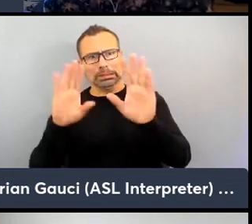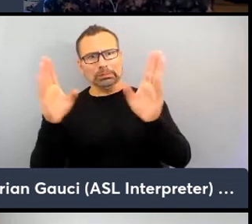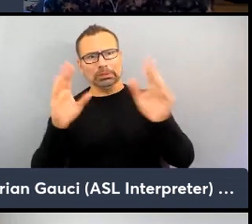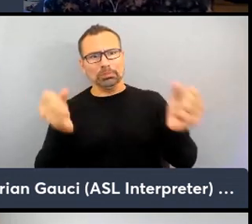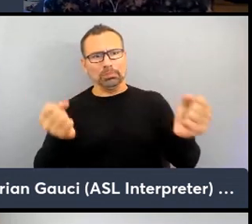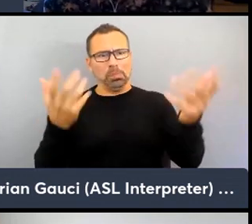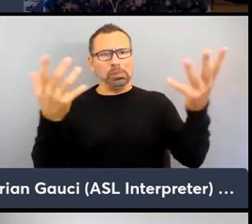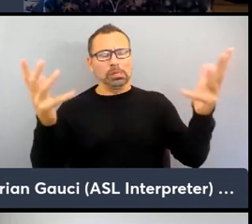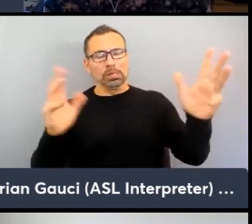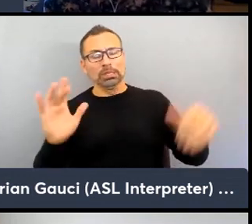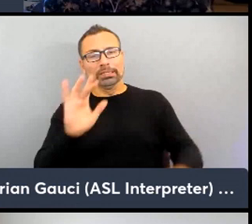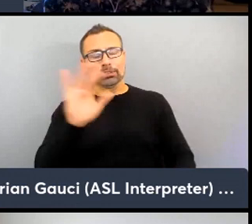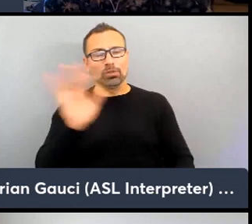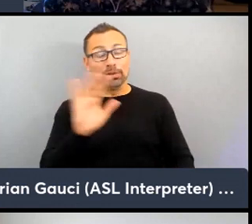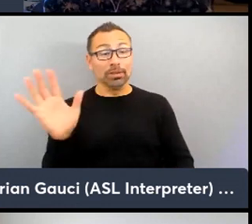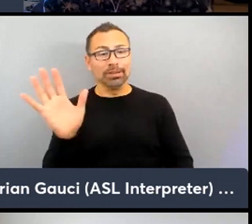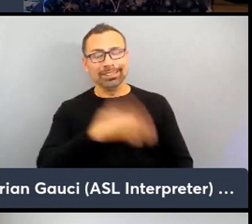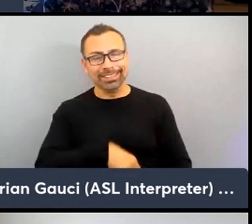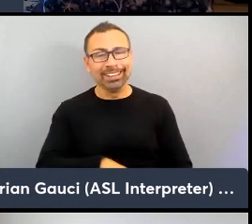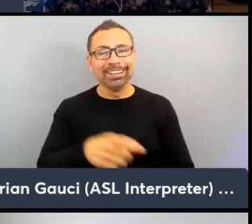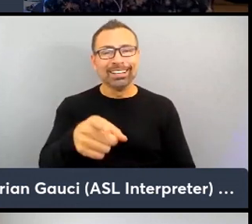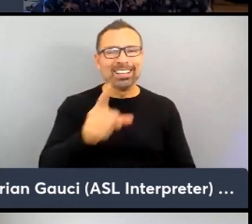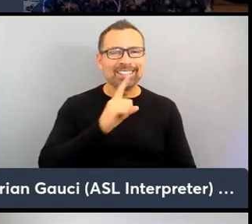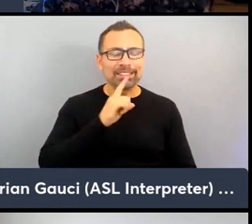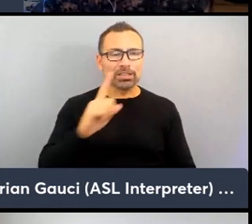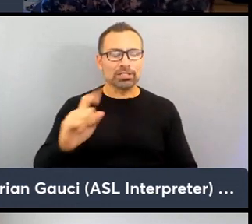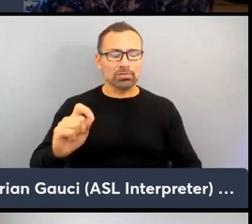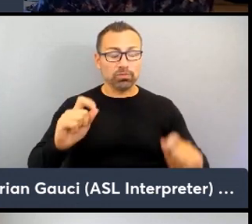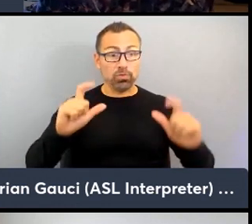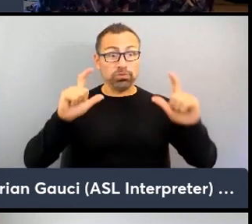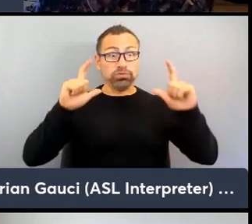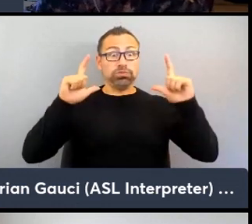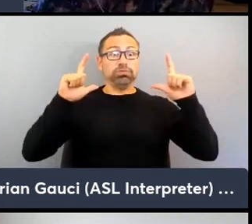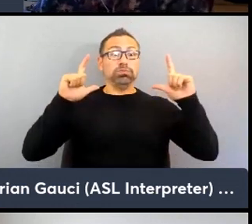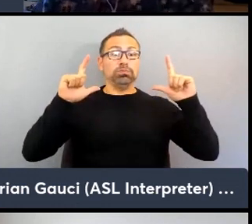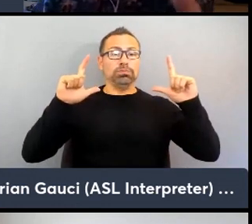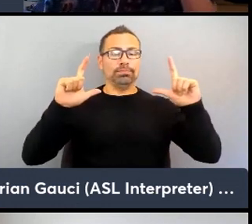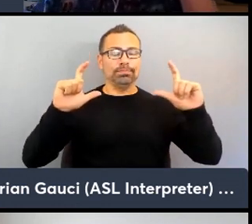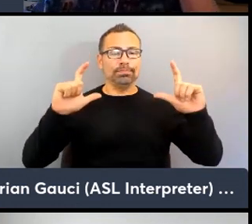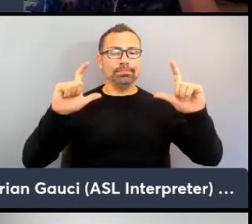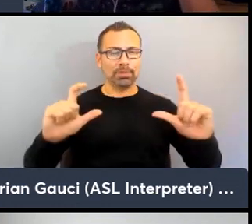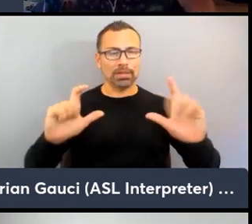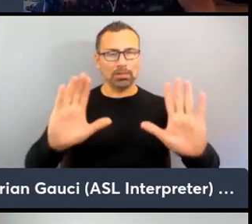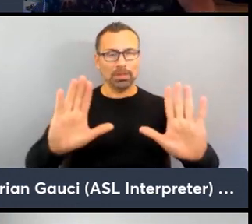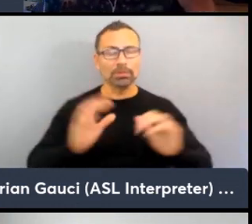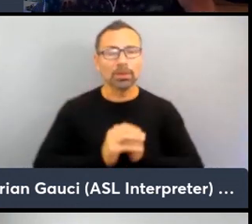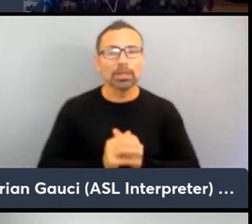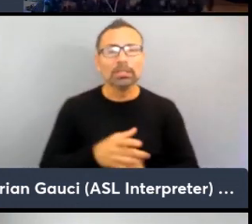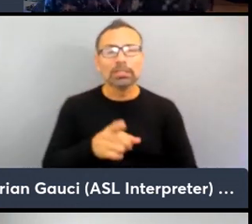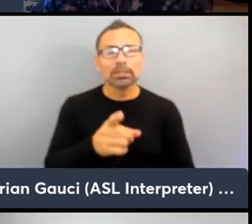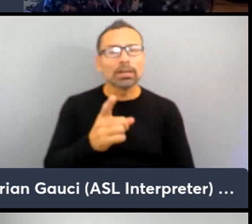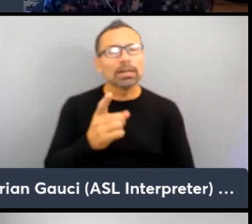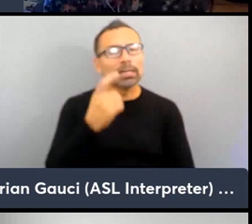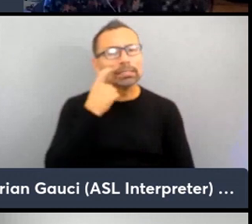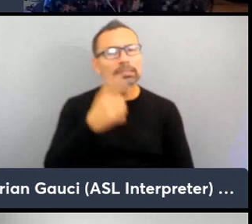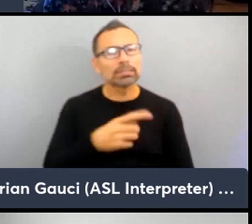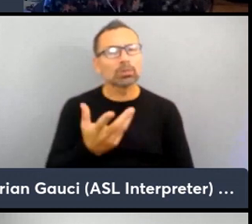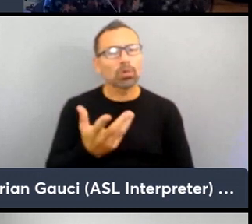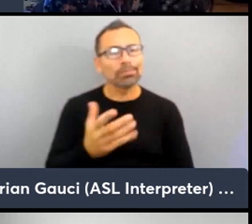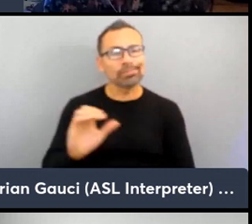actually a bit too zoomed in for me. Zoom out a little bit. So here's a list of clusters for